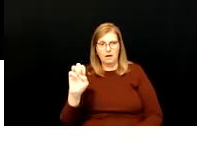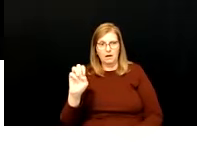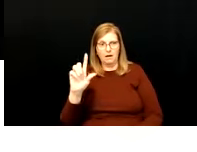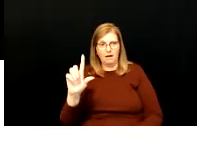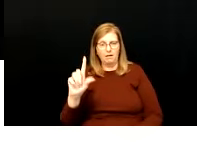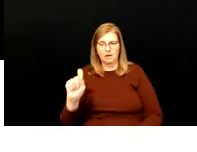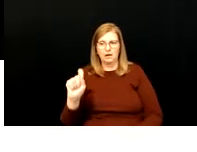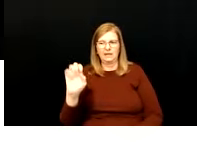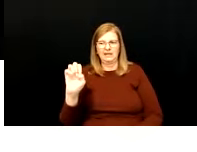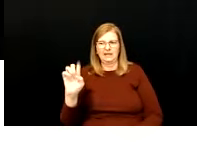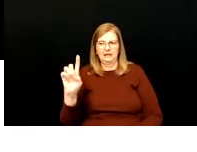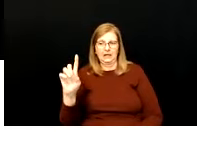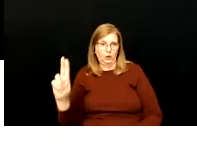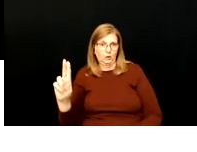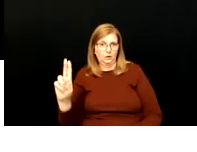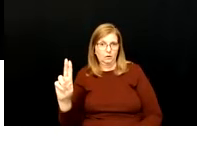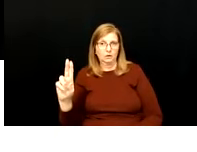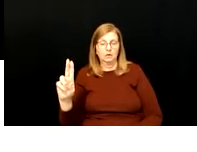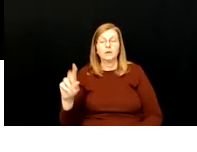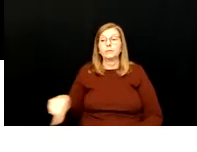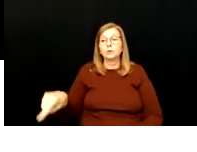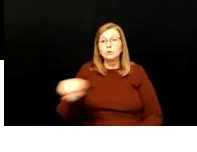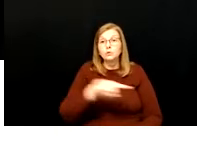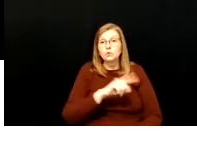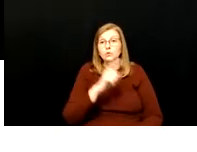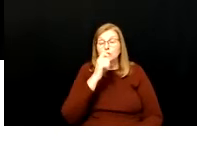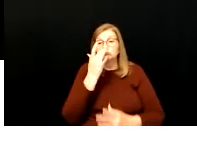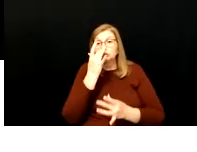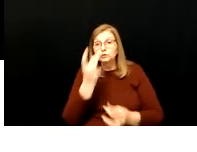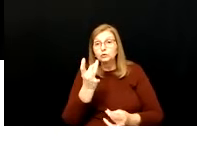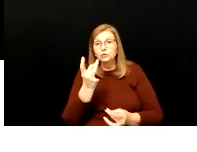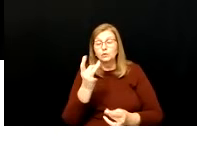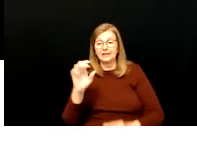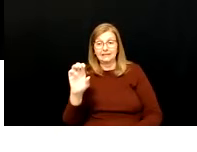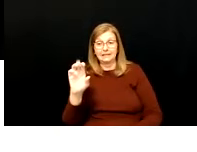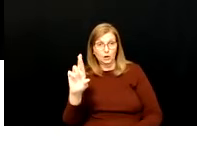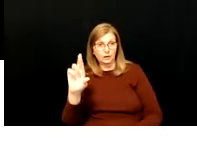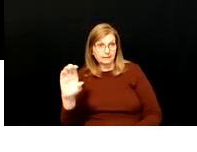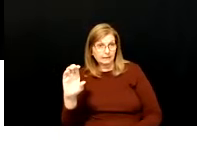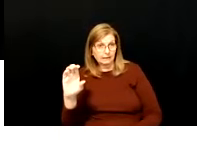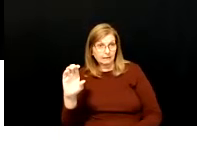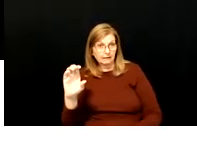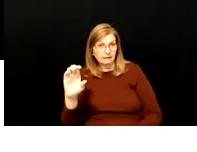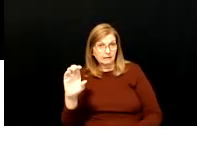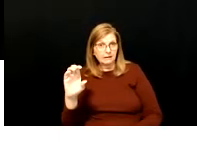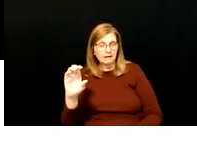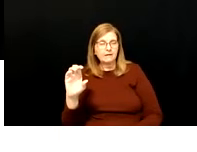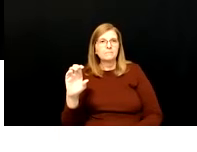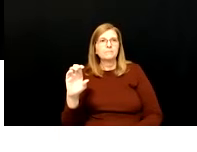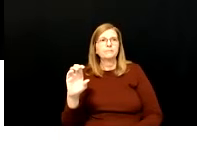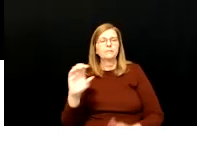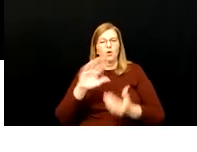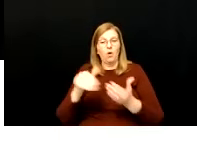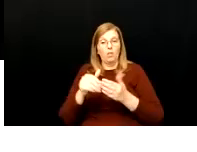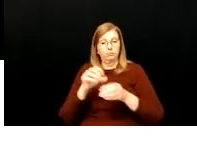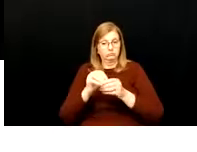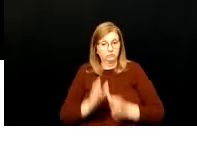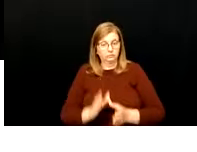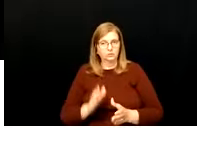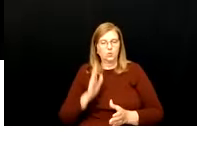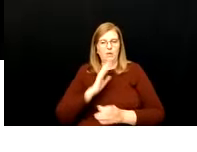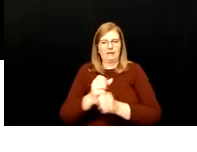KOSMANI@cornell.edu. So those of you who are interested in CRCs, all participants will